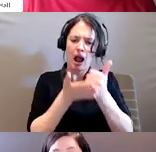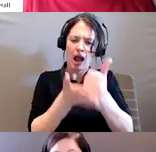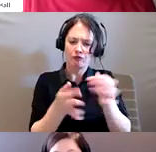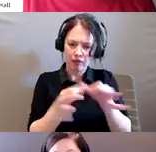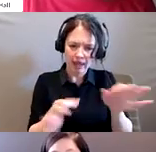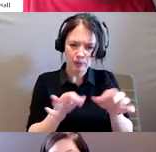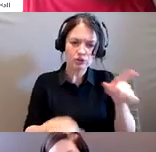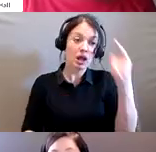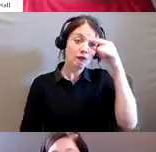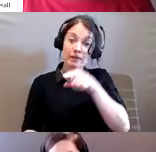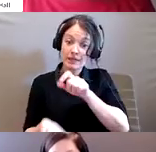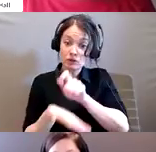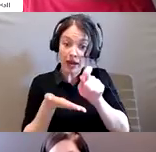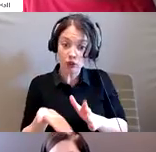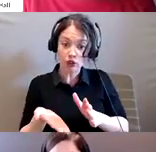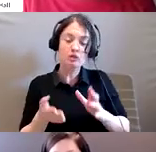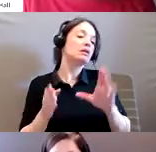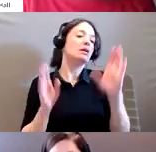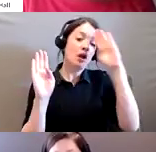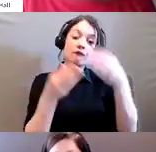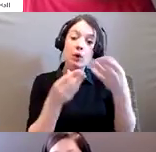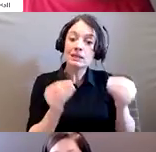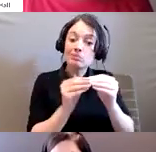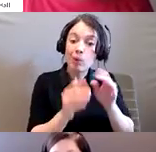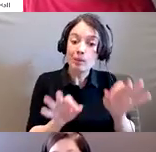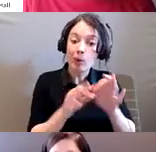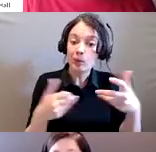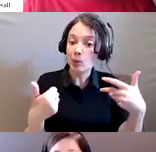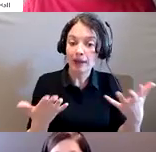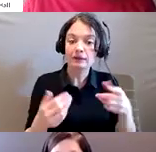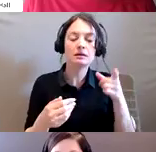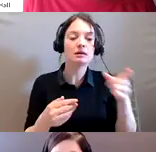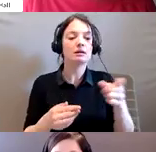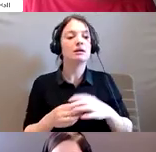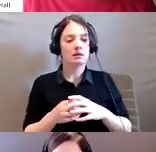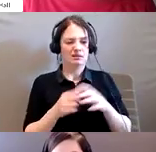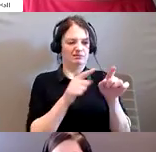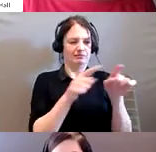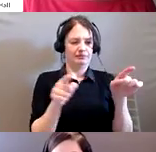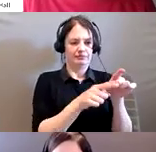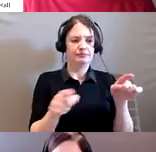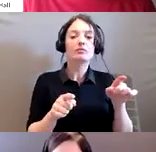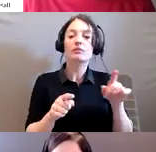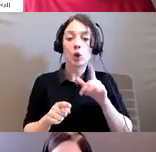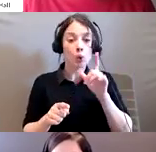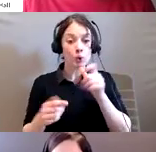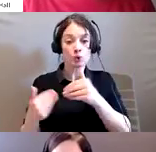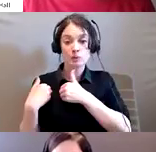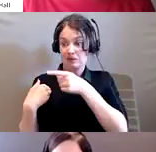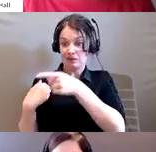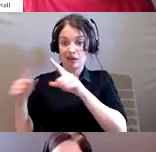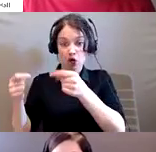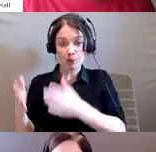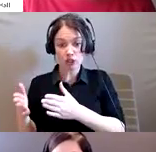For Stark, the real focus lay in the absolute determination on the part of perpetrators to hang on